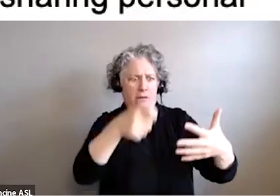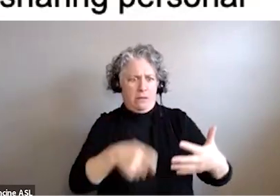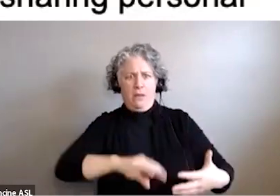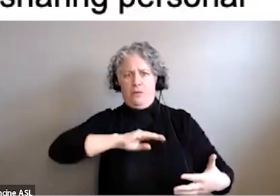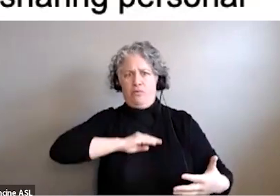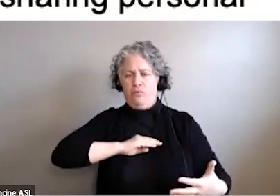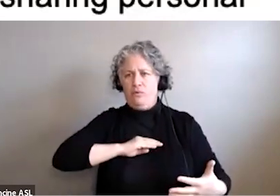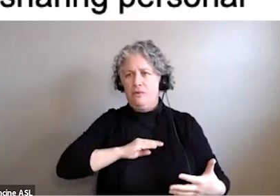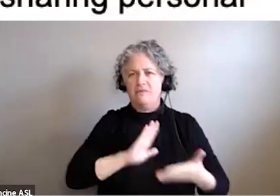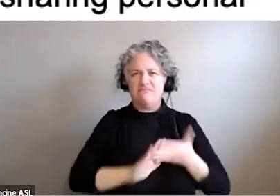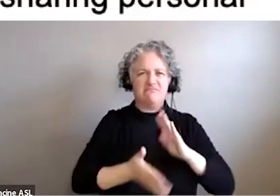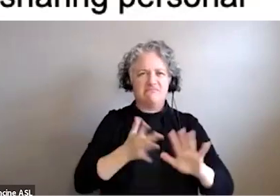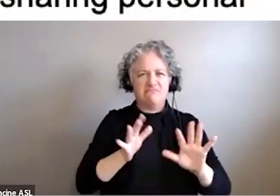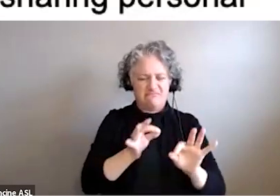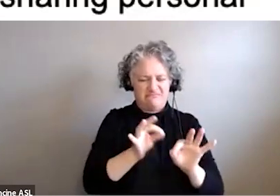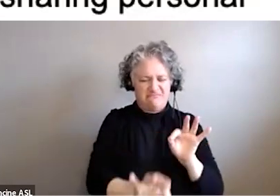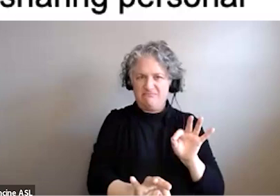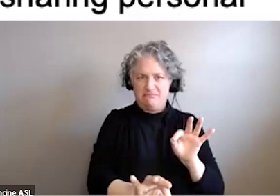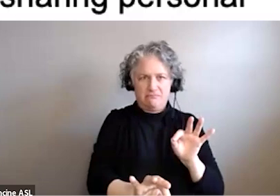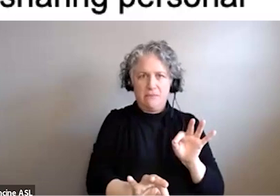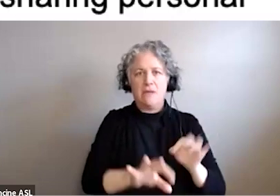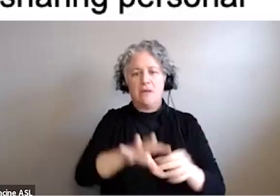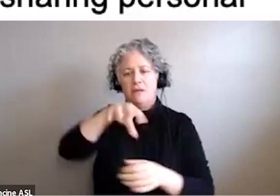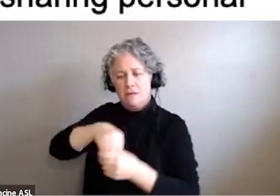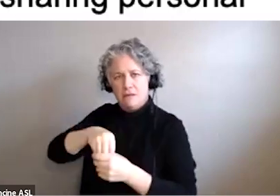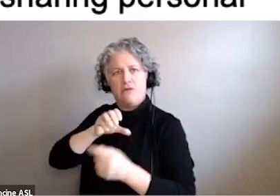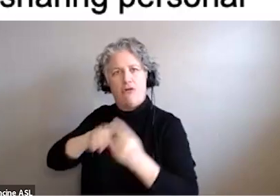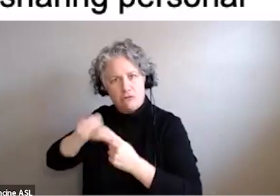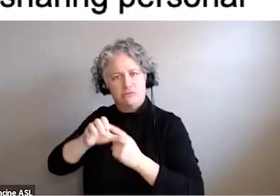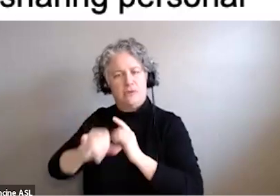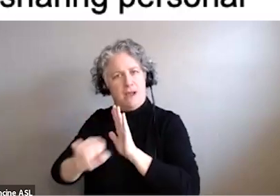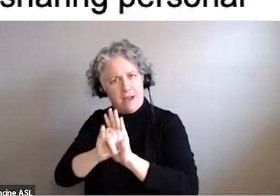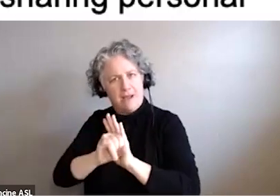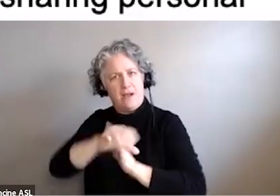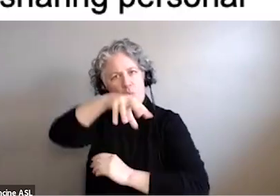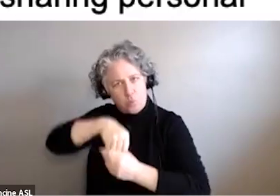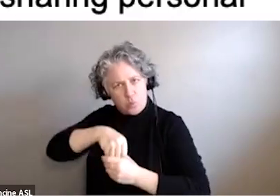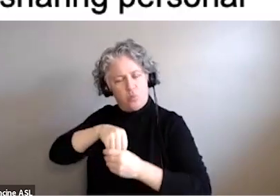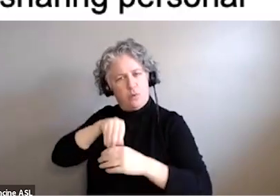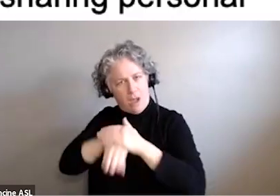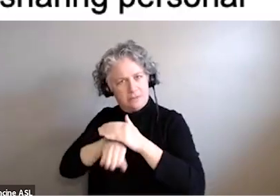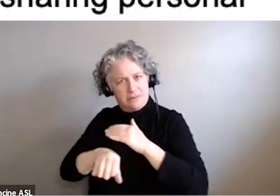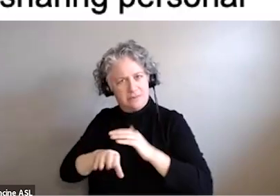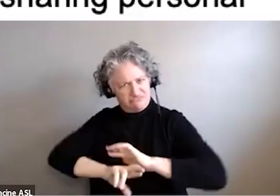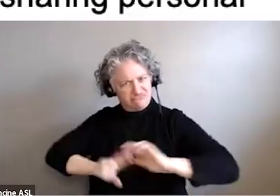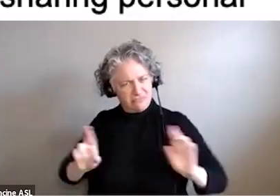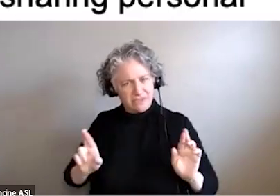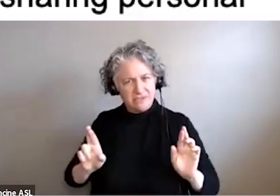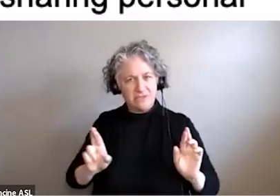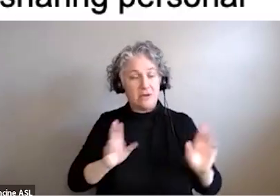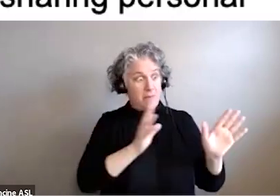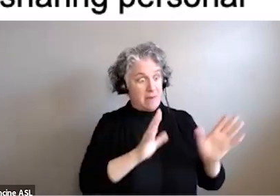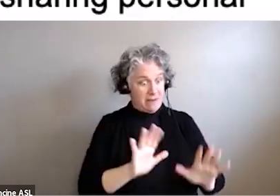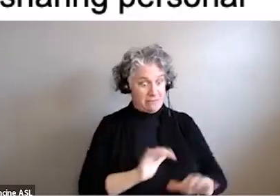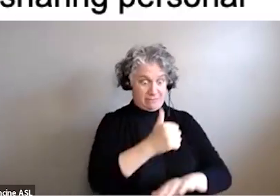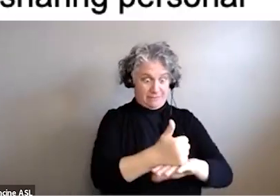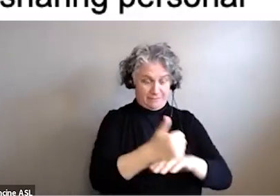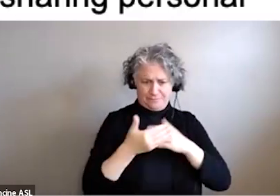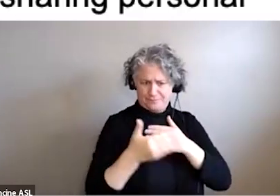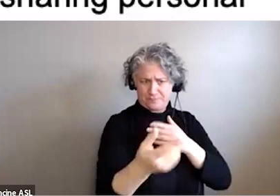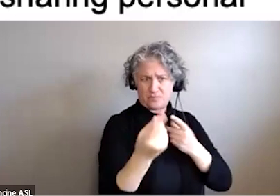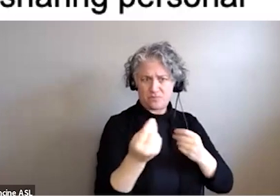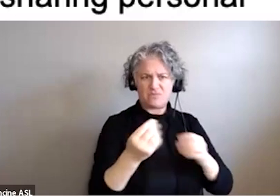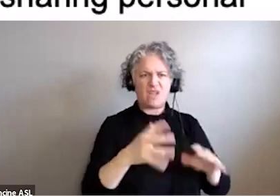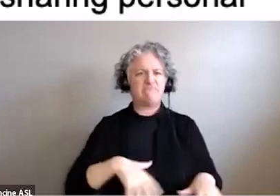of who we were. So after we published our first accessibility plan, I took on the role of the accessibility lead